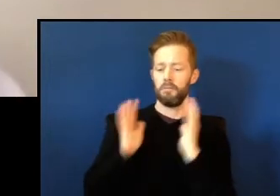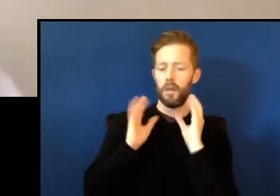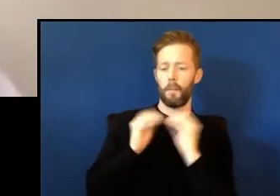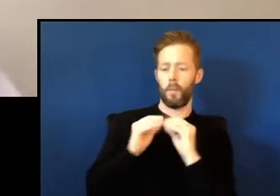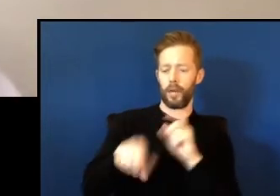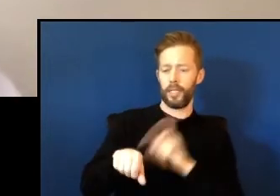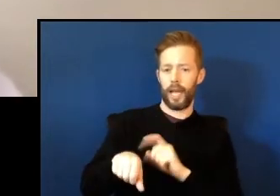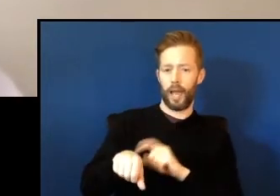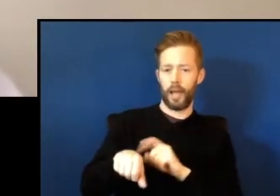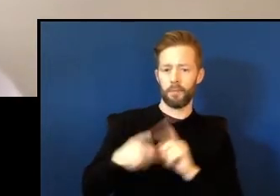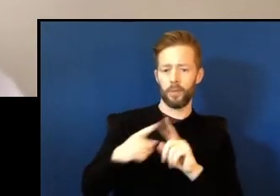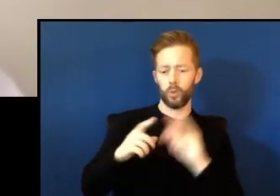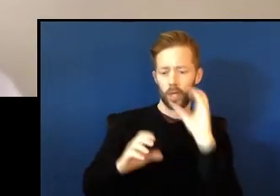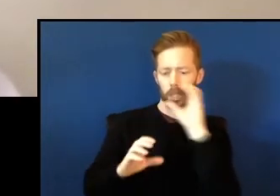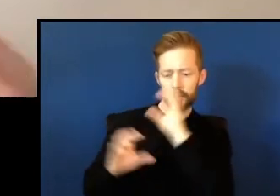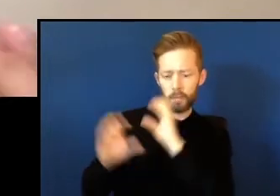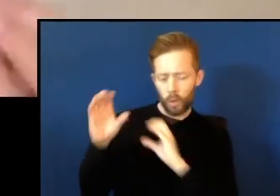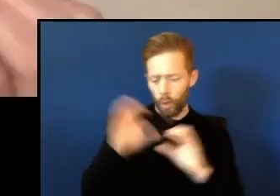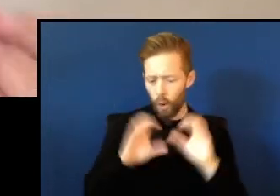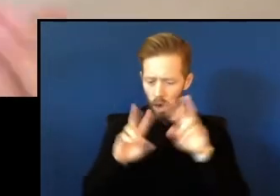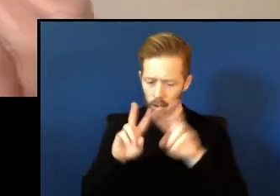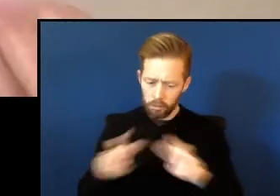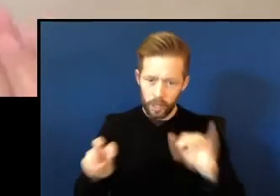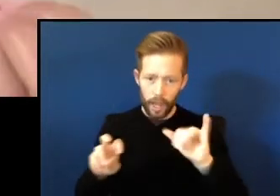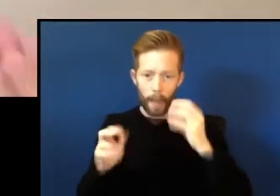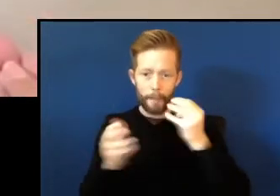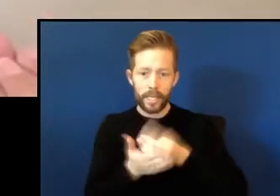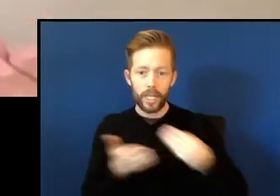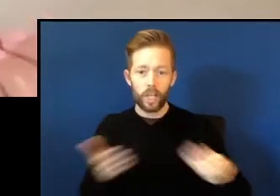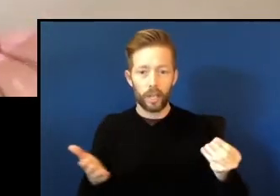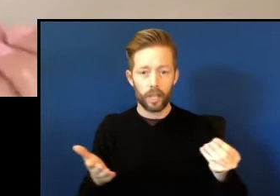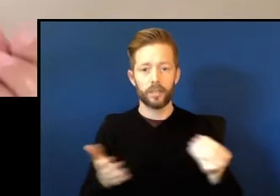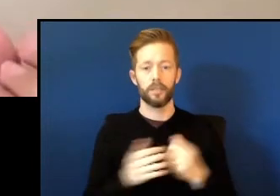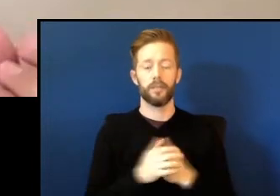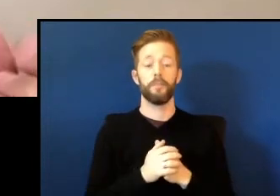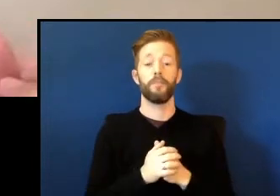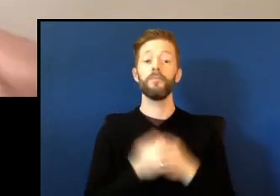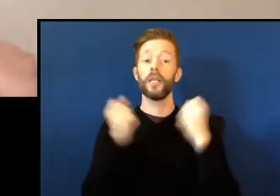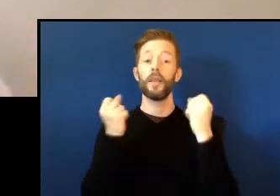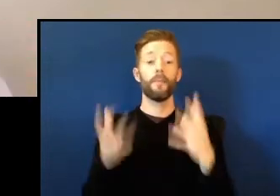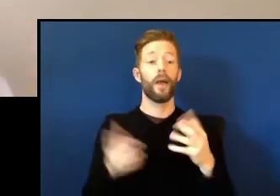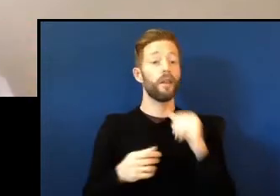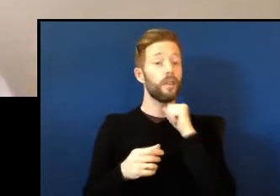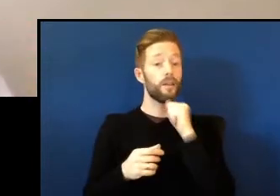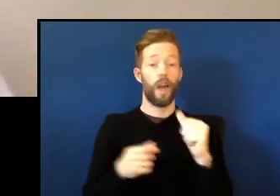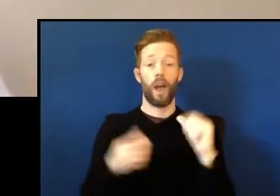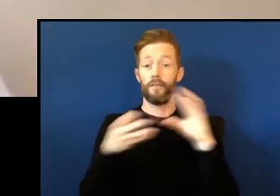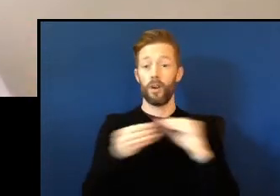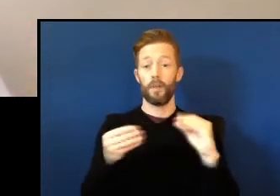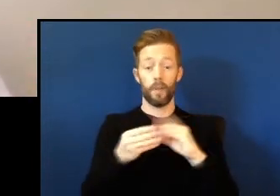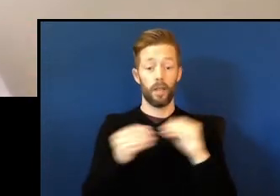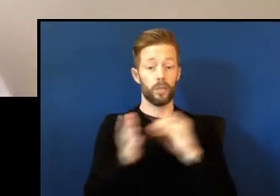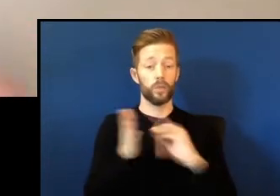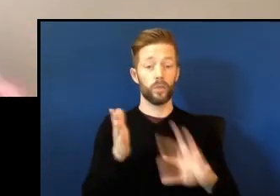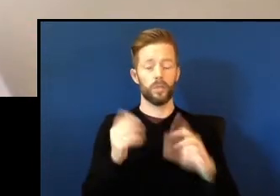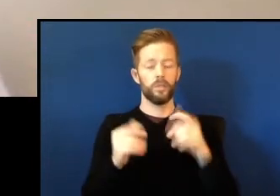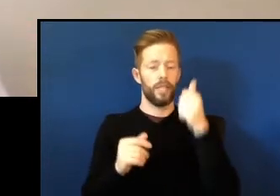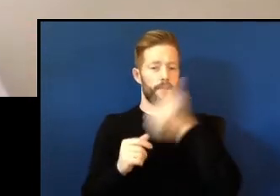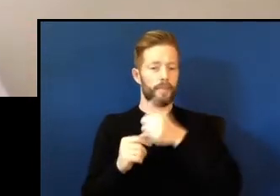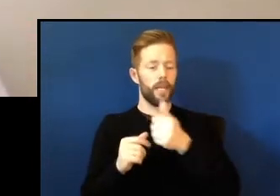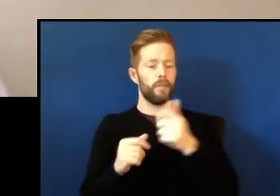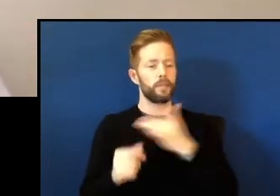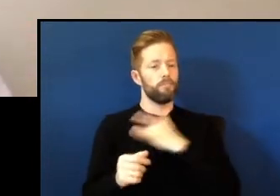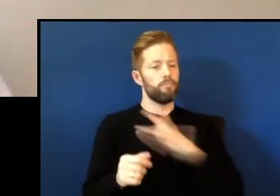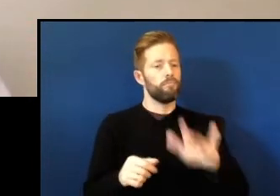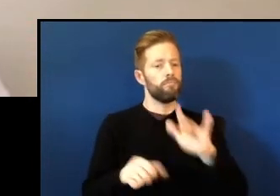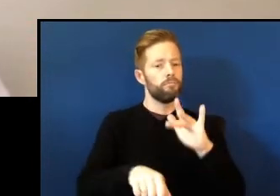the materials so that they really become familiar. Many of our nonverbal students are very tactile